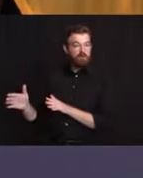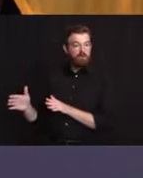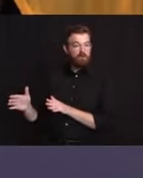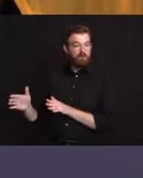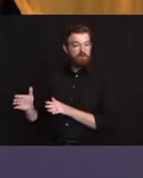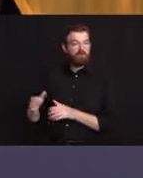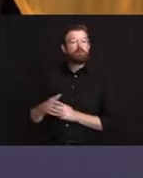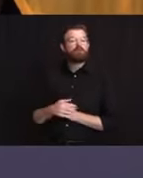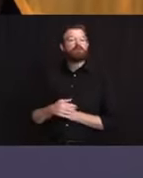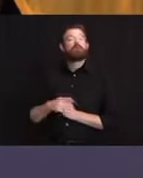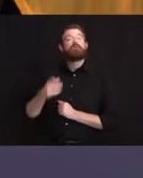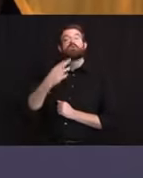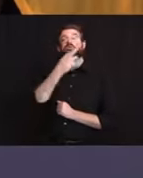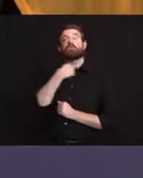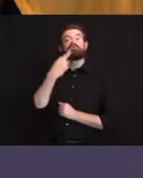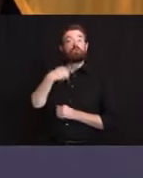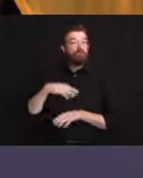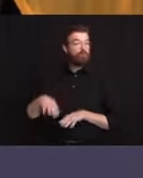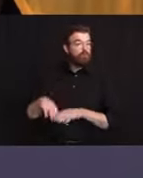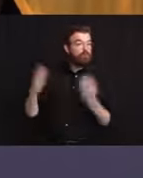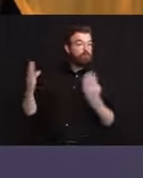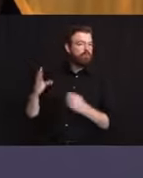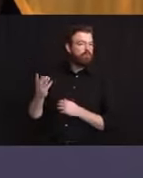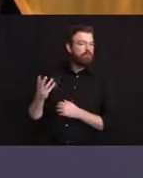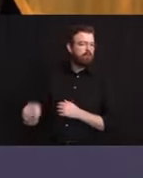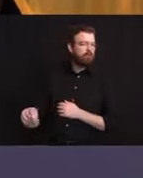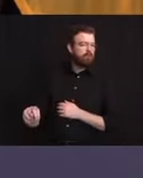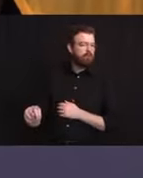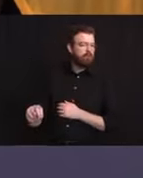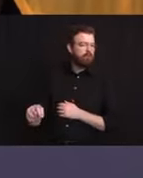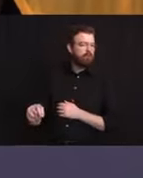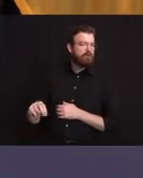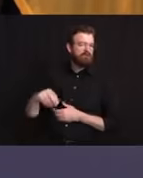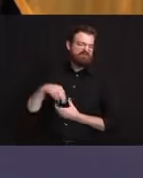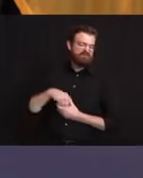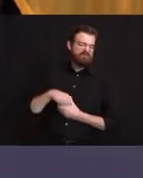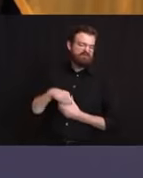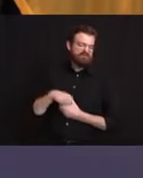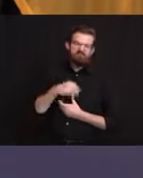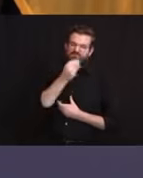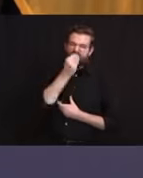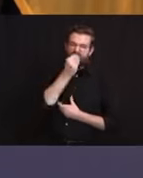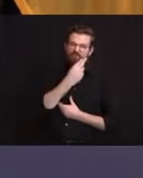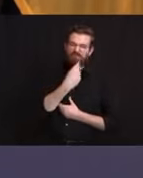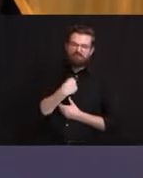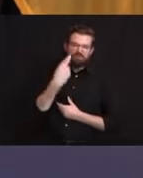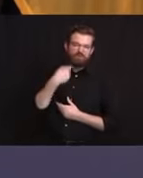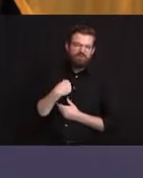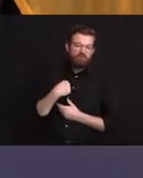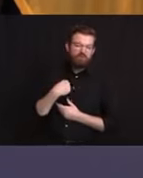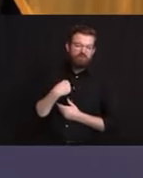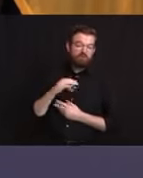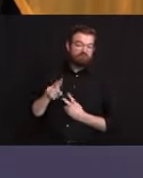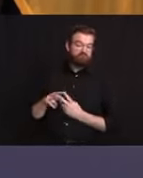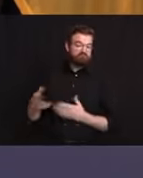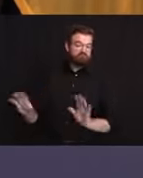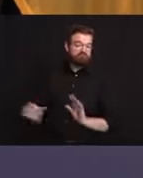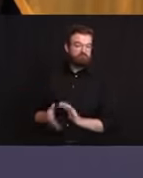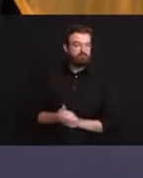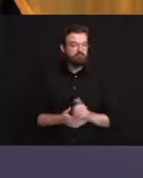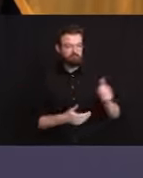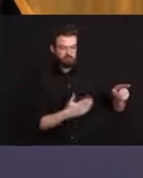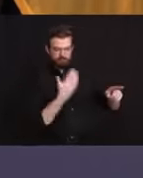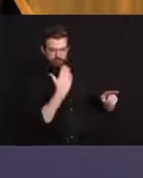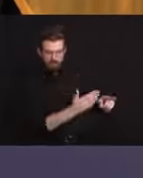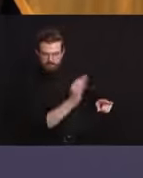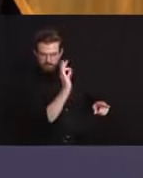dining? Are there any early indications that the numbers might be going in their favor? Thank you. Thank you for both. On the